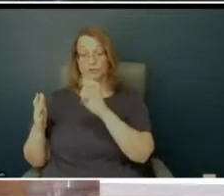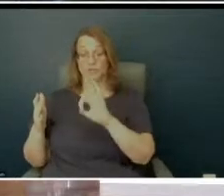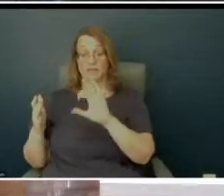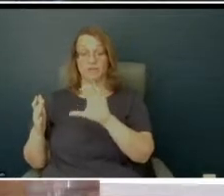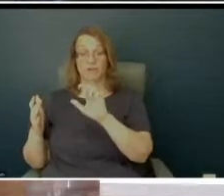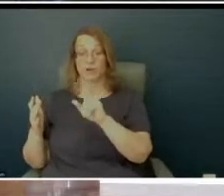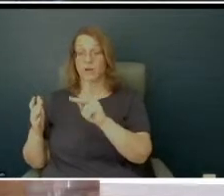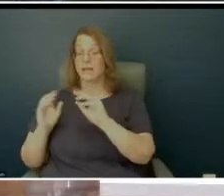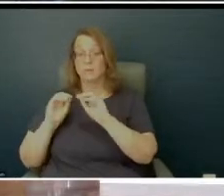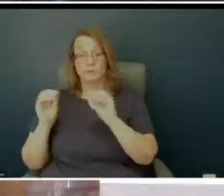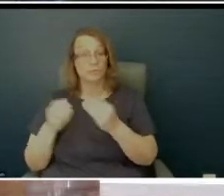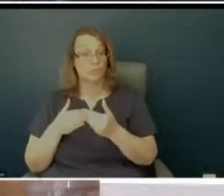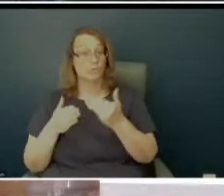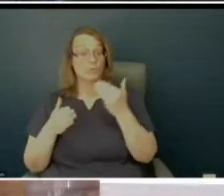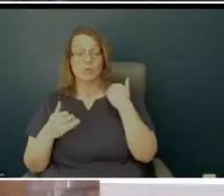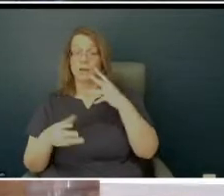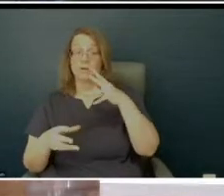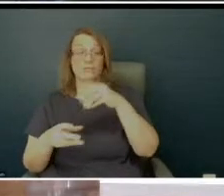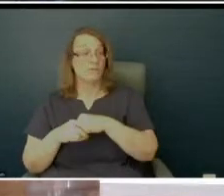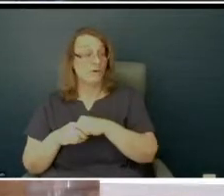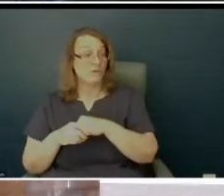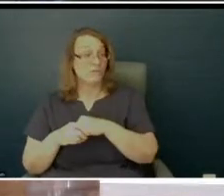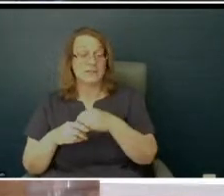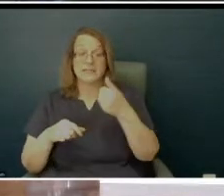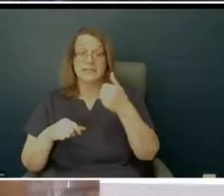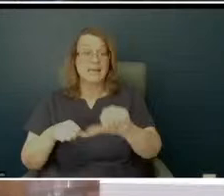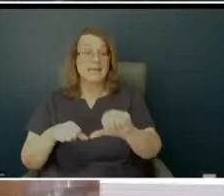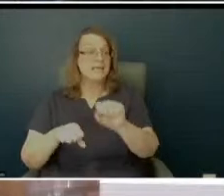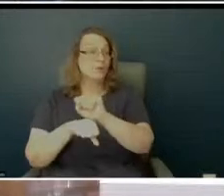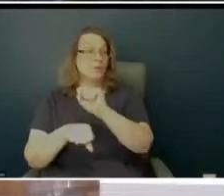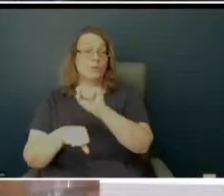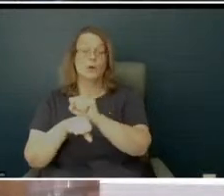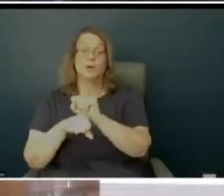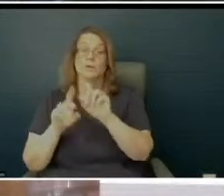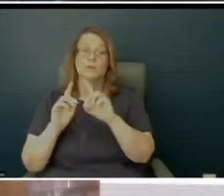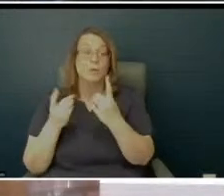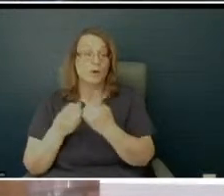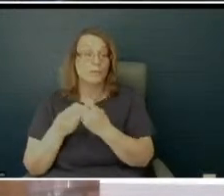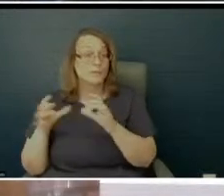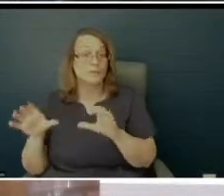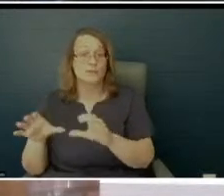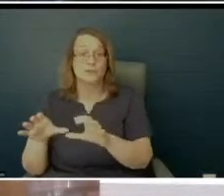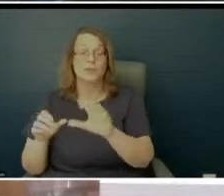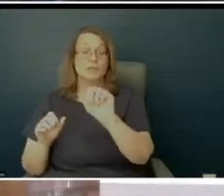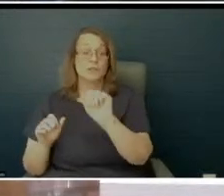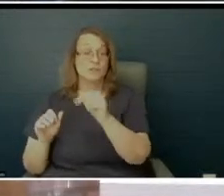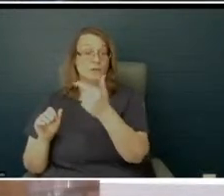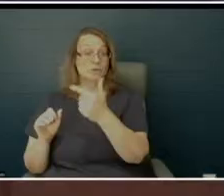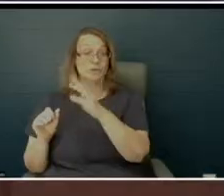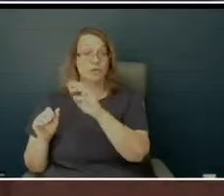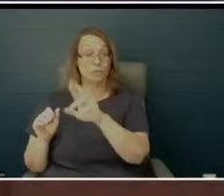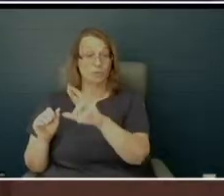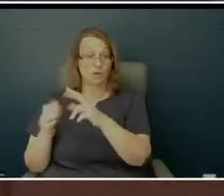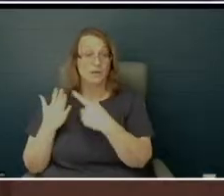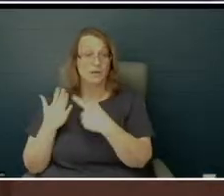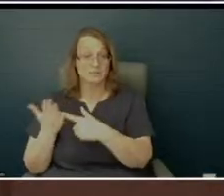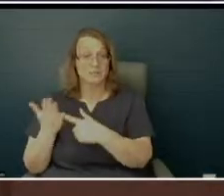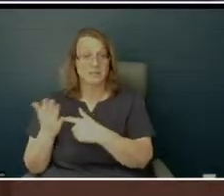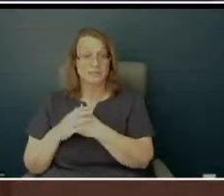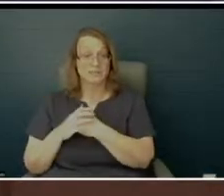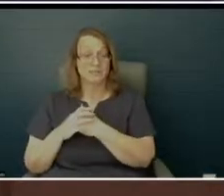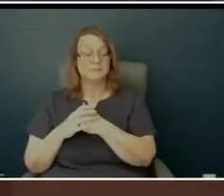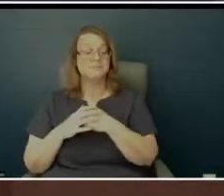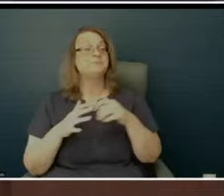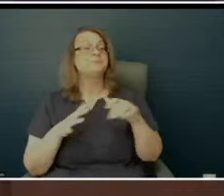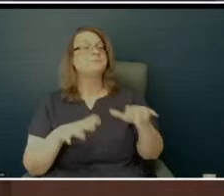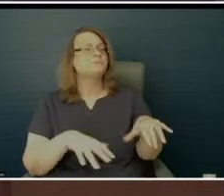to the work that the department was doing that Attorney General Barr has talked about to this committee. So let's take a minute and explain why